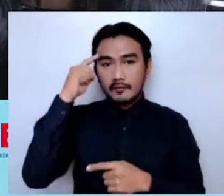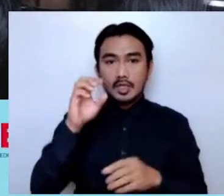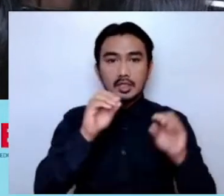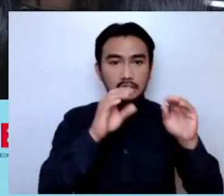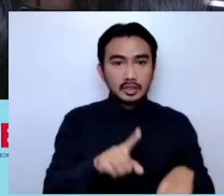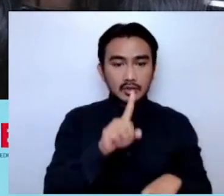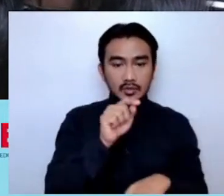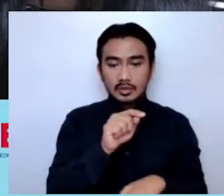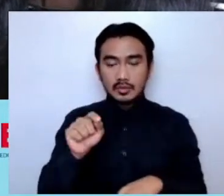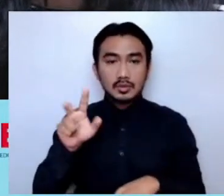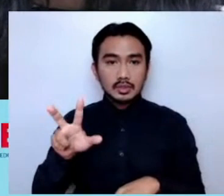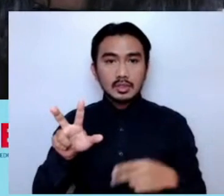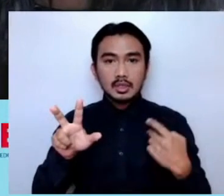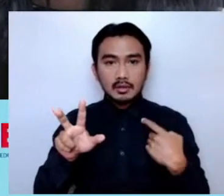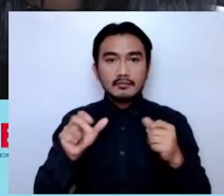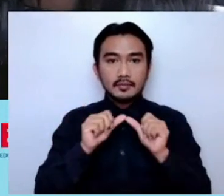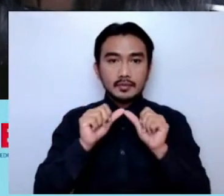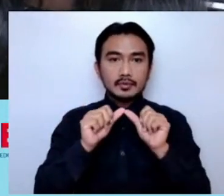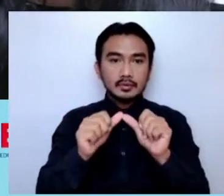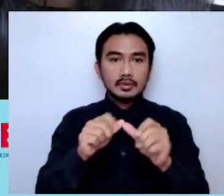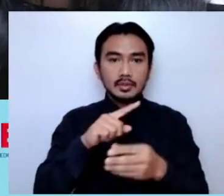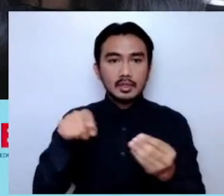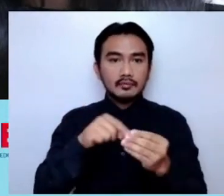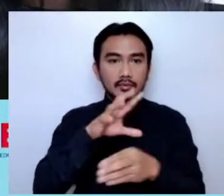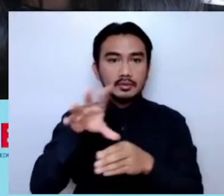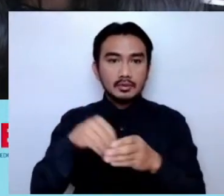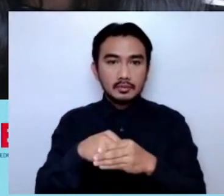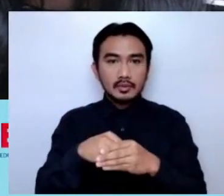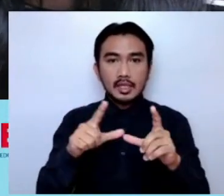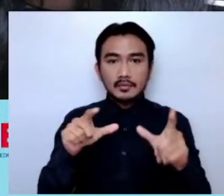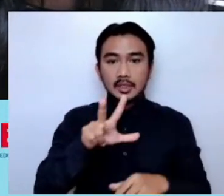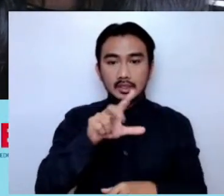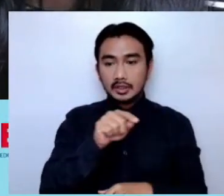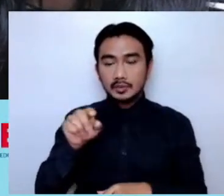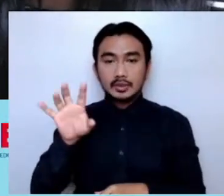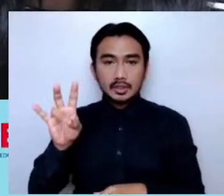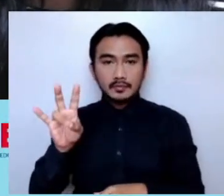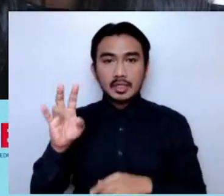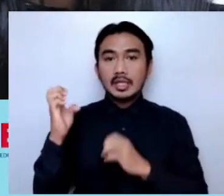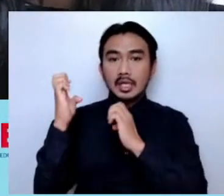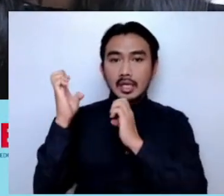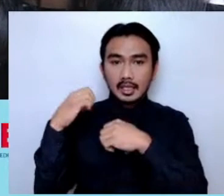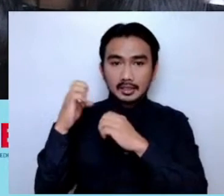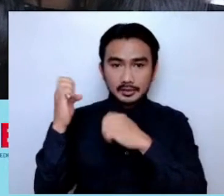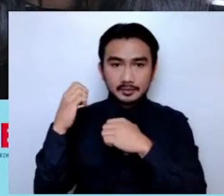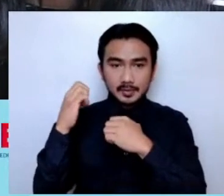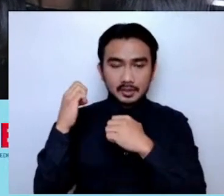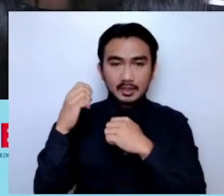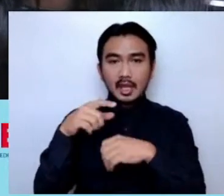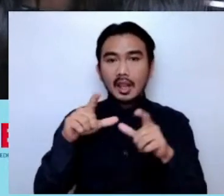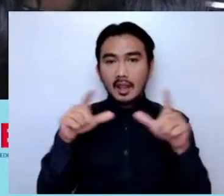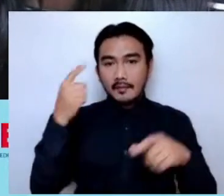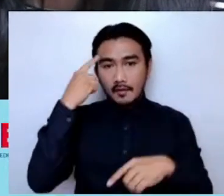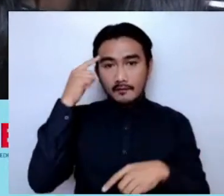performance continuum will cover levels 3 to 7, and the expected attained level for you is at least